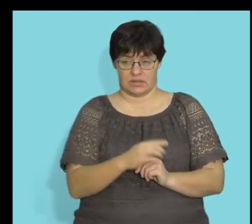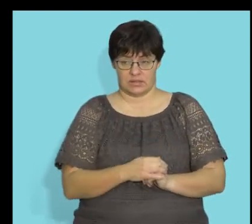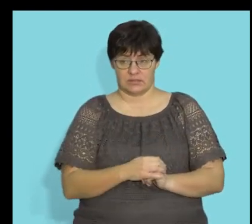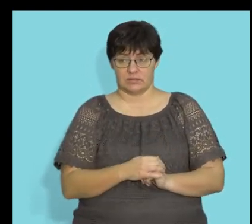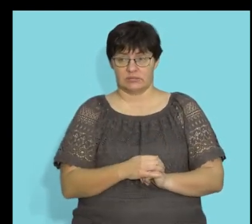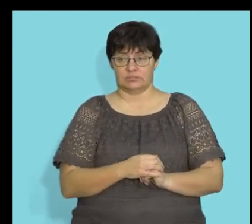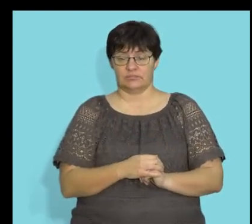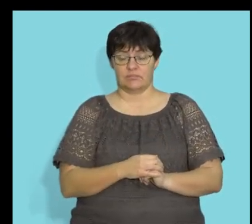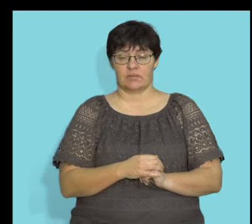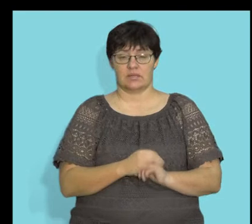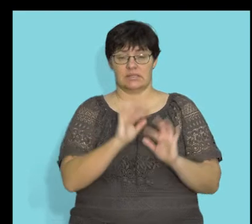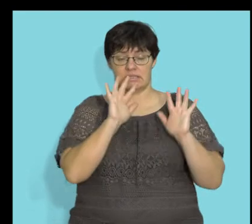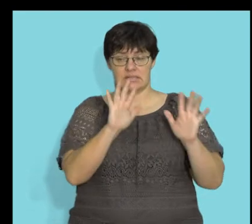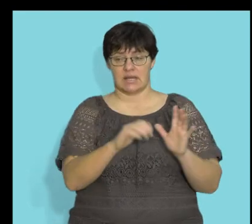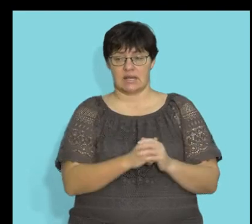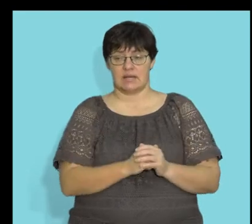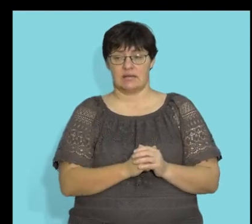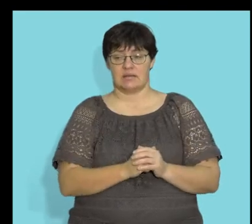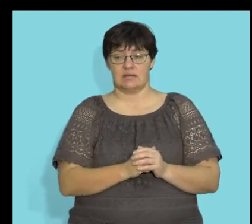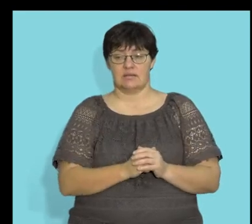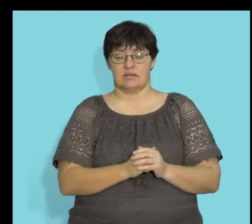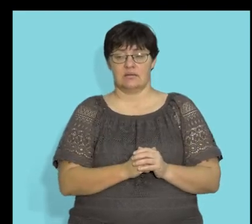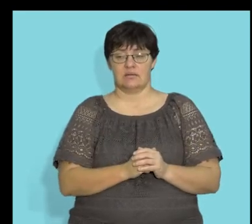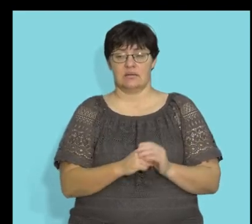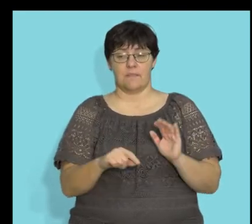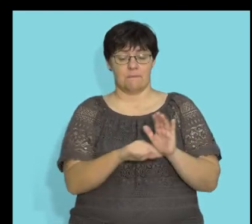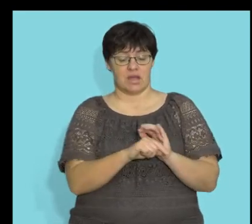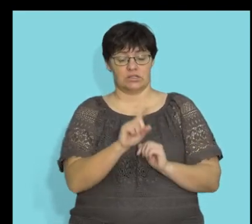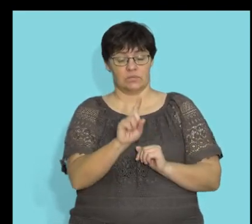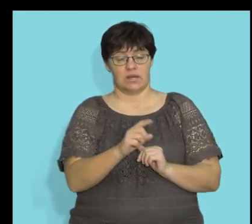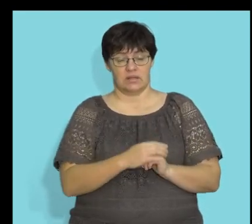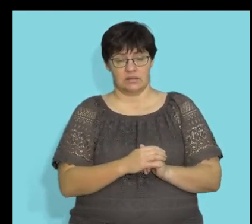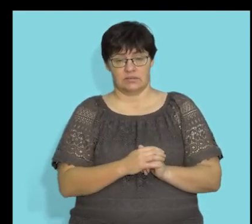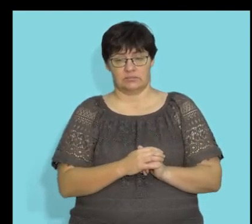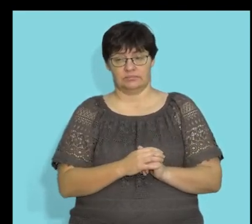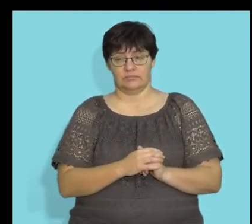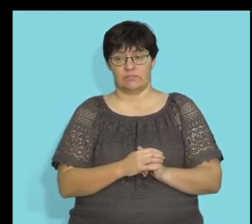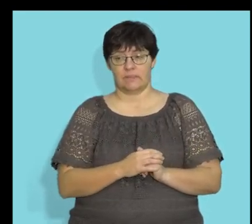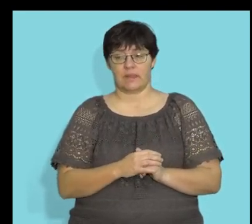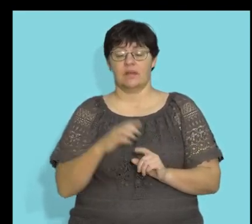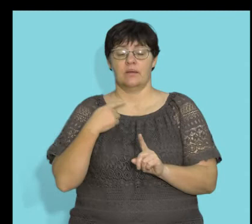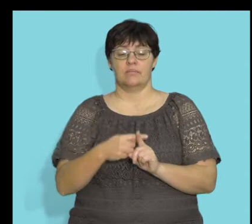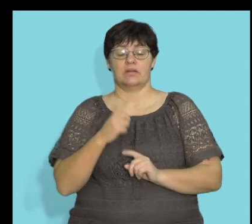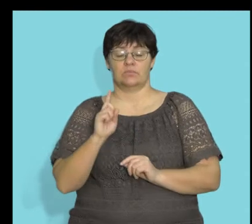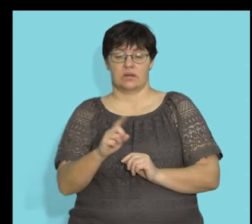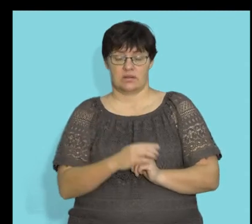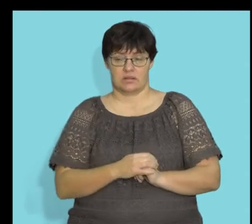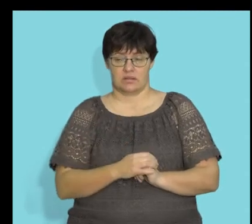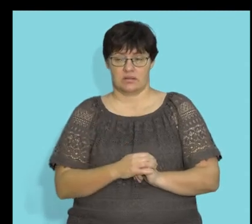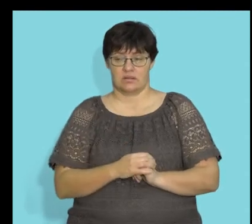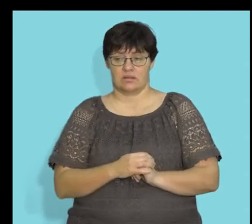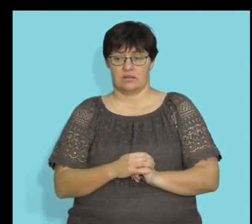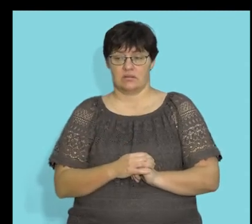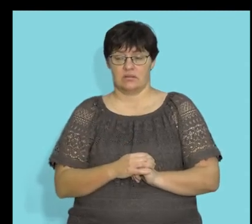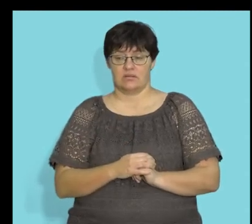to have the top number, which is 10. I'm going to subtract the bottom number, which is 1. Then I'm going to add